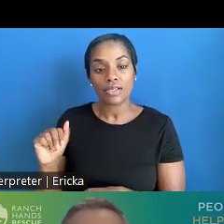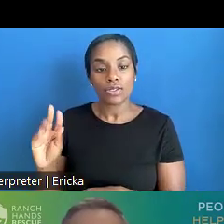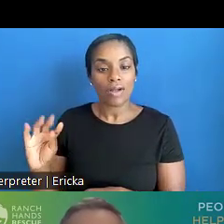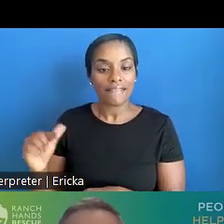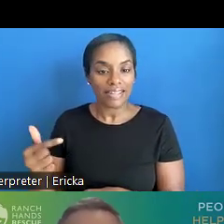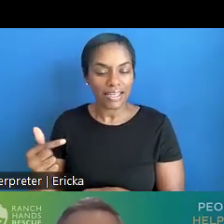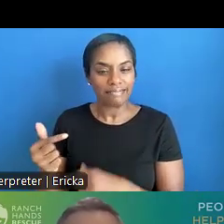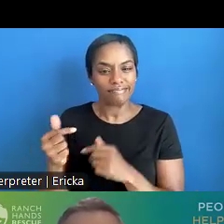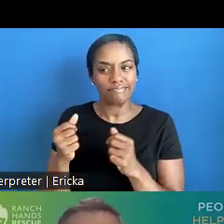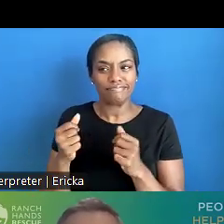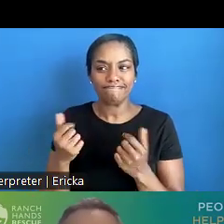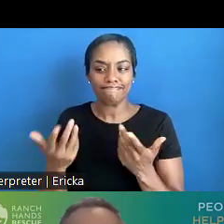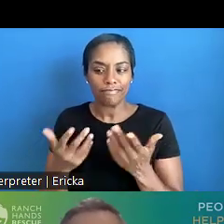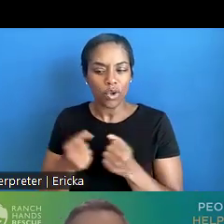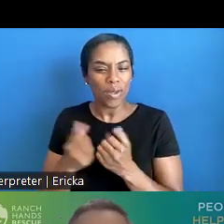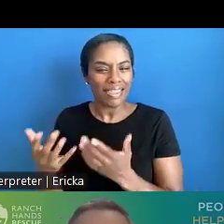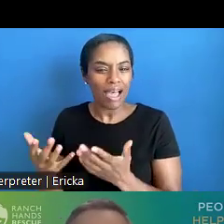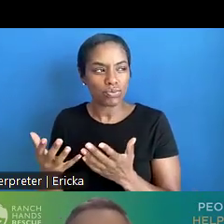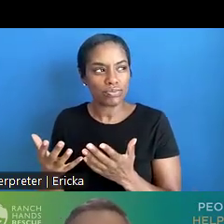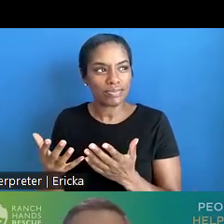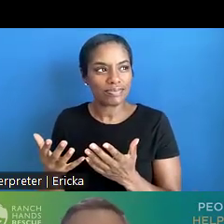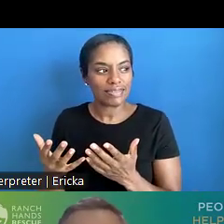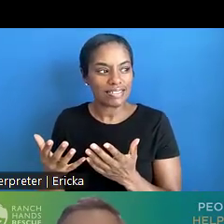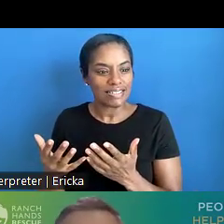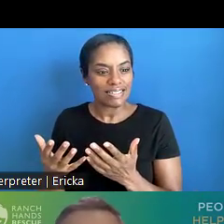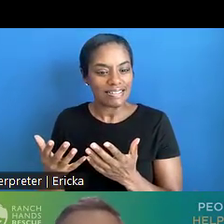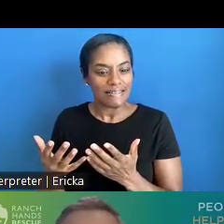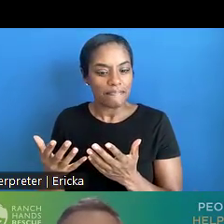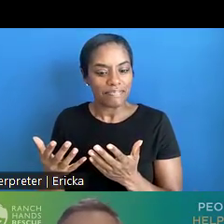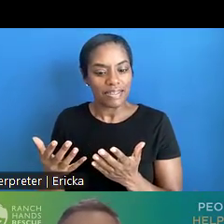to, kind of unintentionally have a condescending